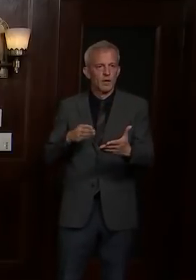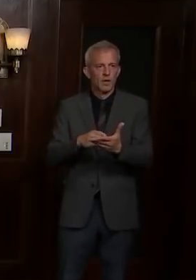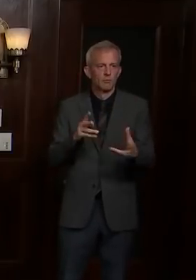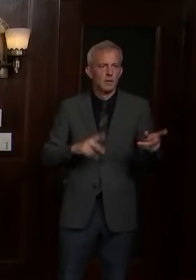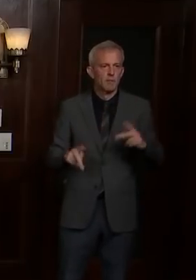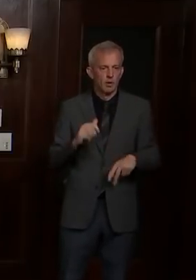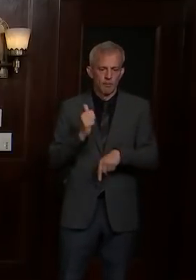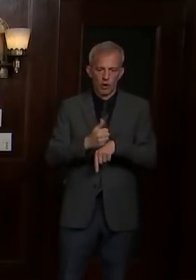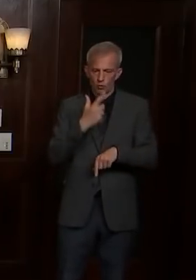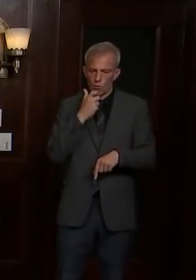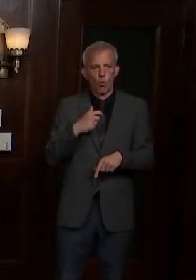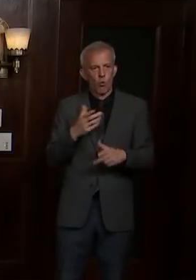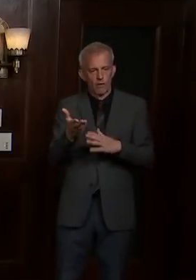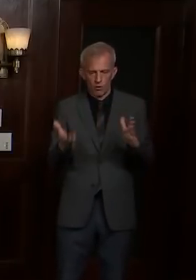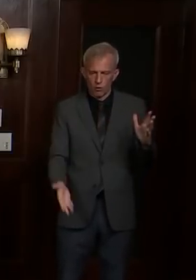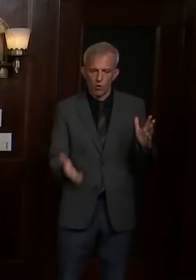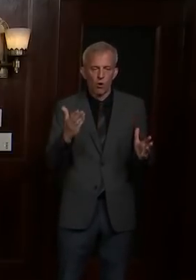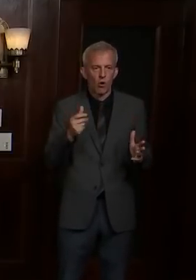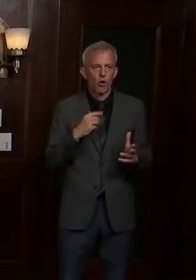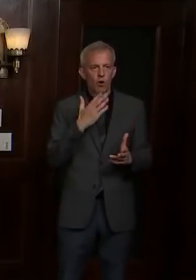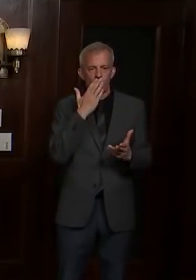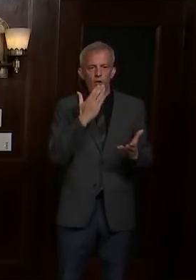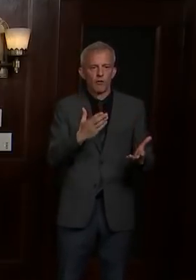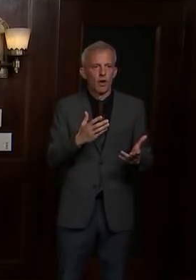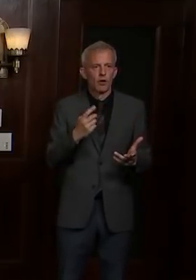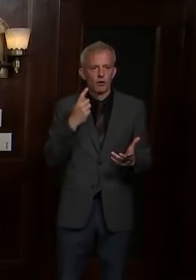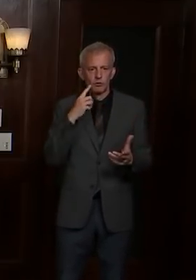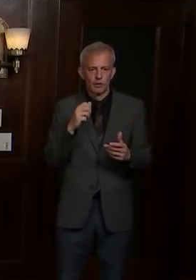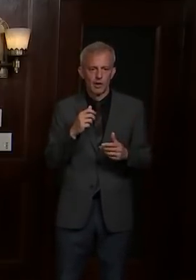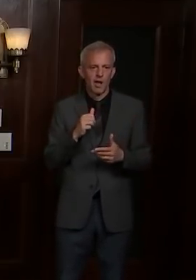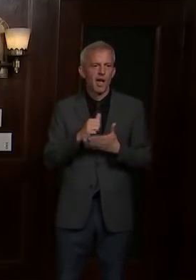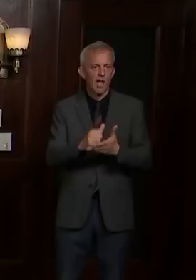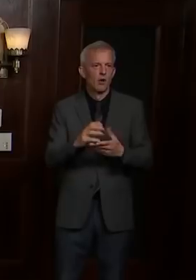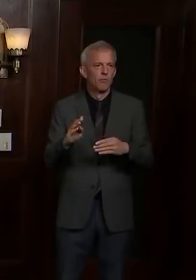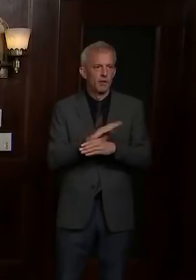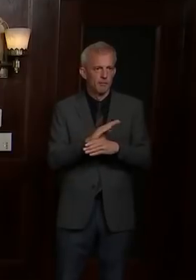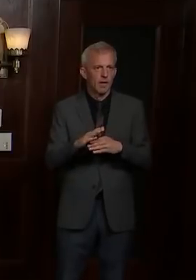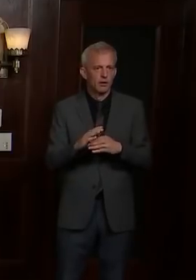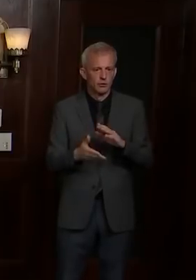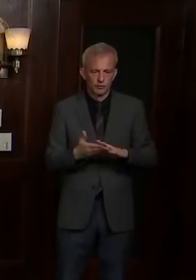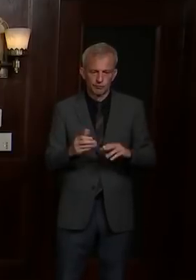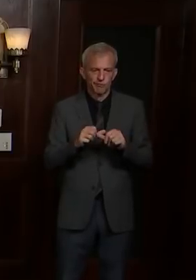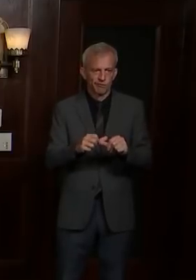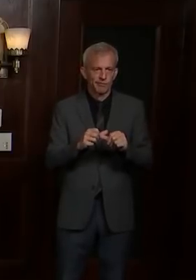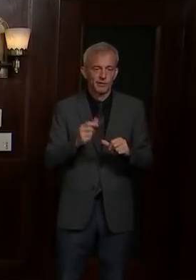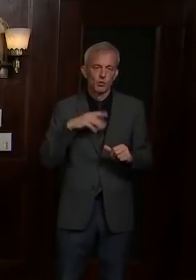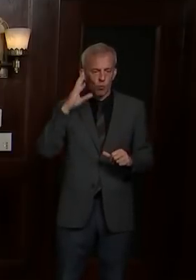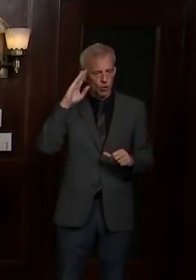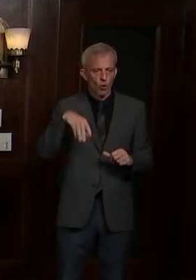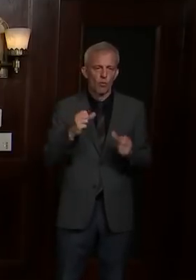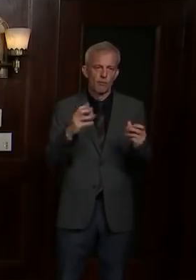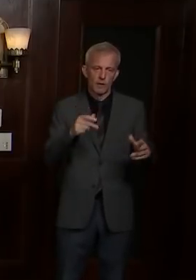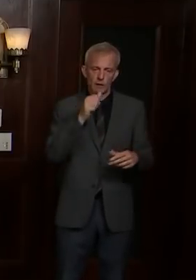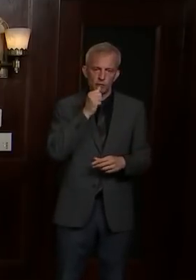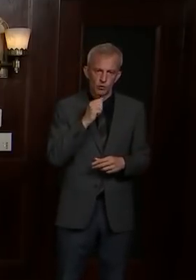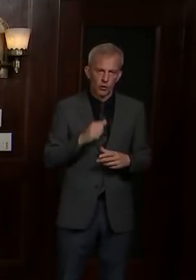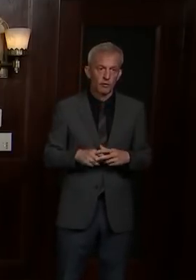period, and we know how many of you are suffering. The governor also announced that small businesses would be able to defer paying up